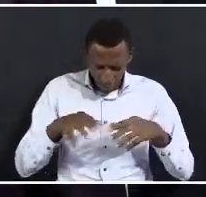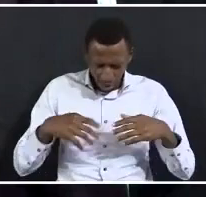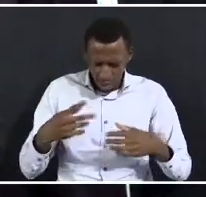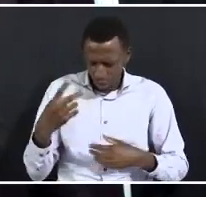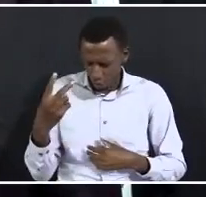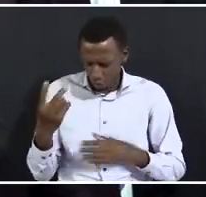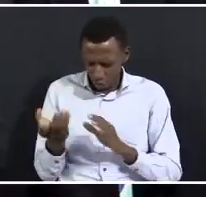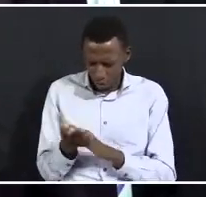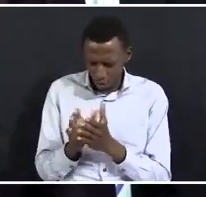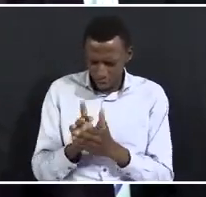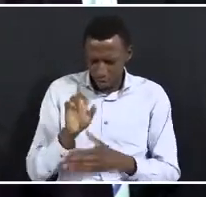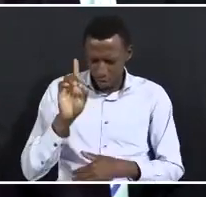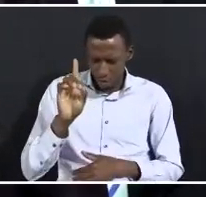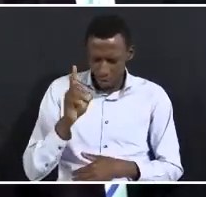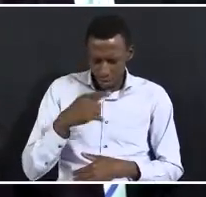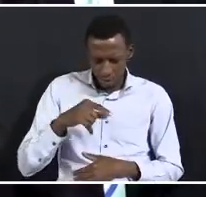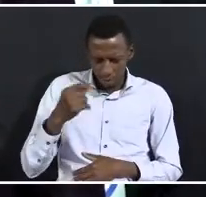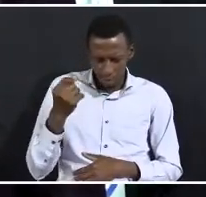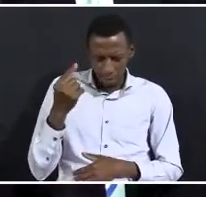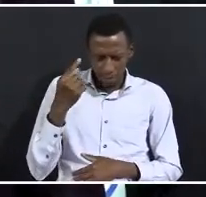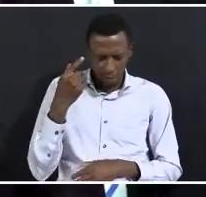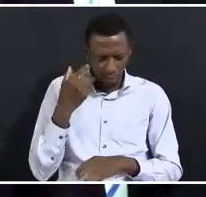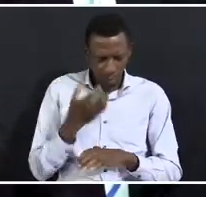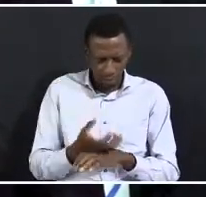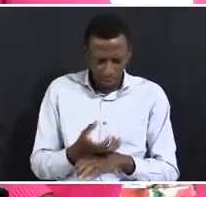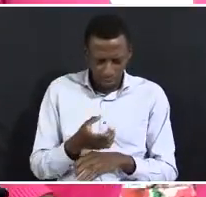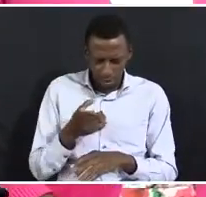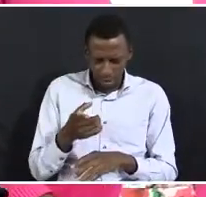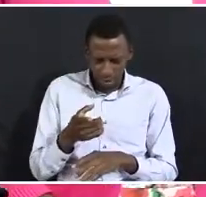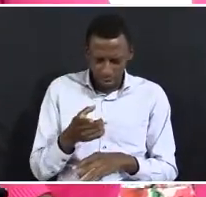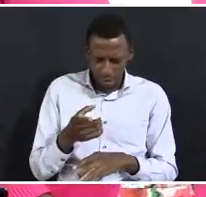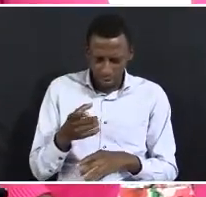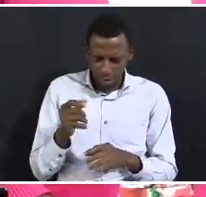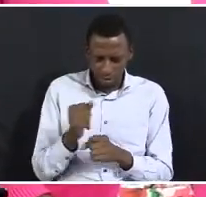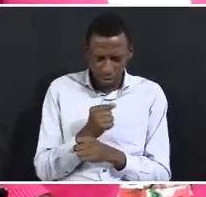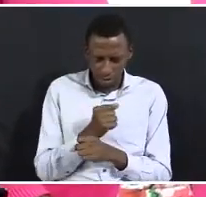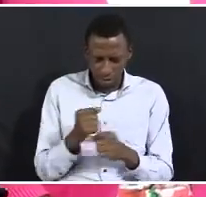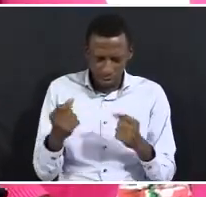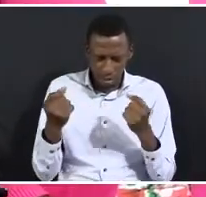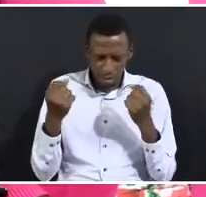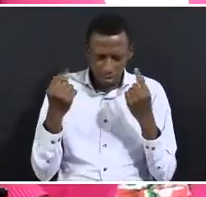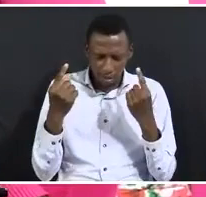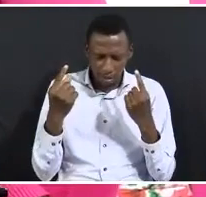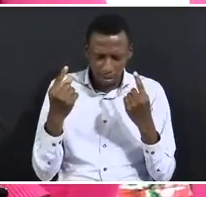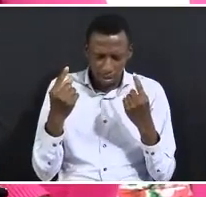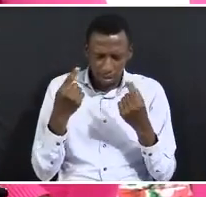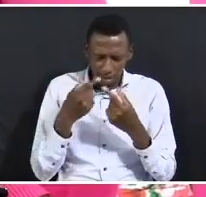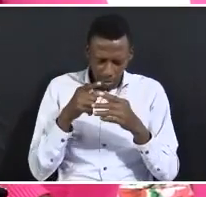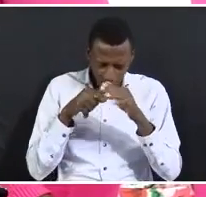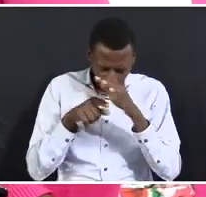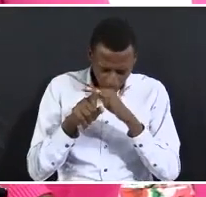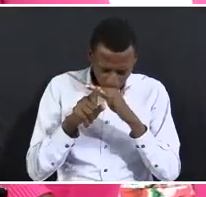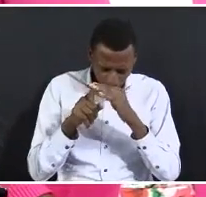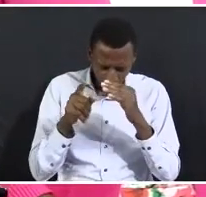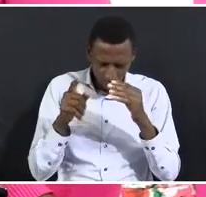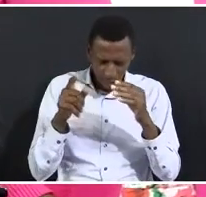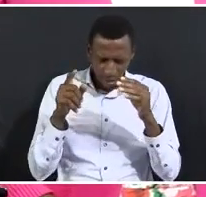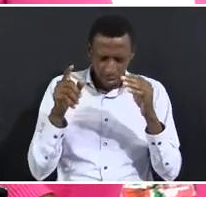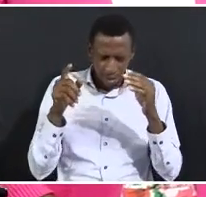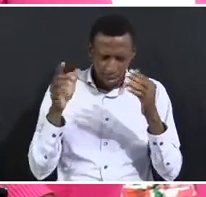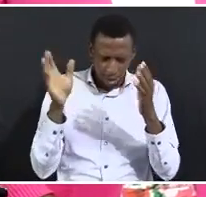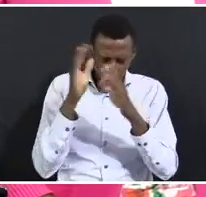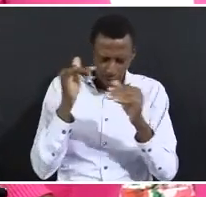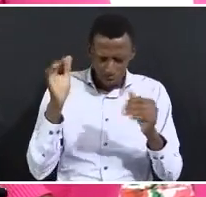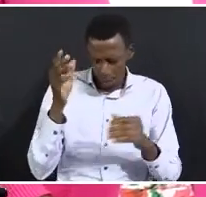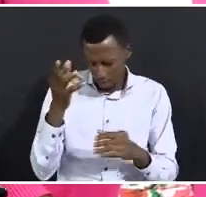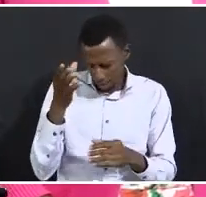one is a mystery that will take us eternity to learn when we get to eternal kingdom. Lord, because it